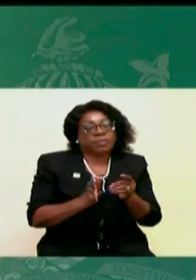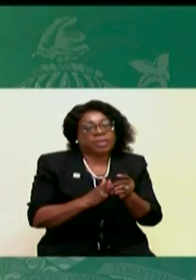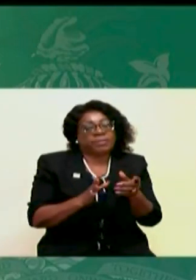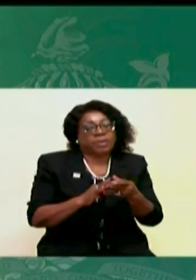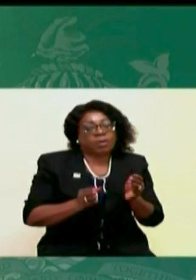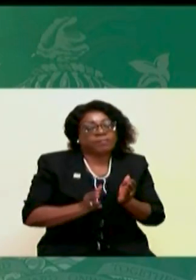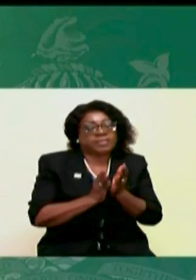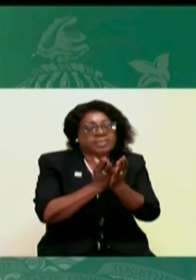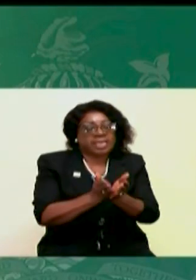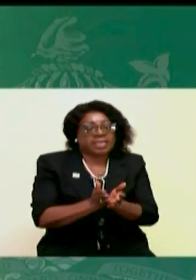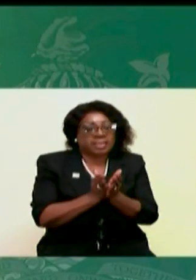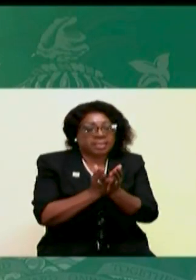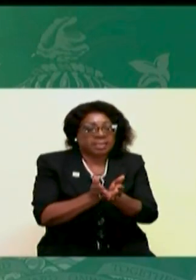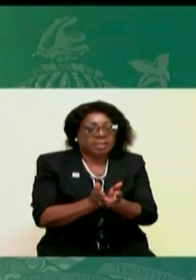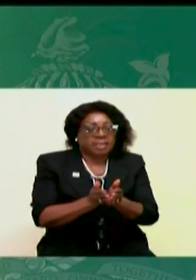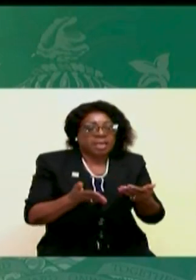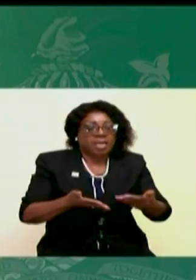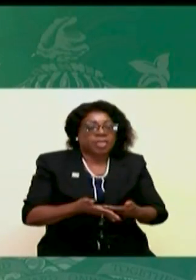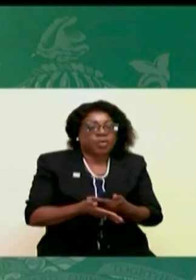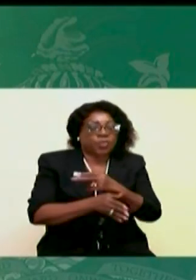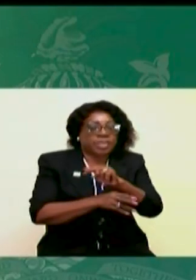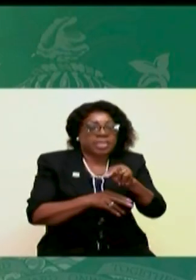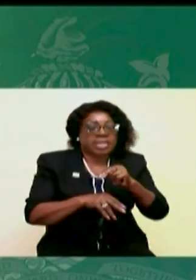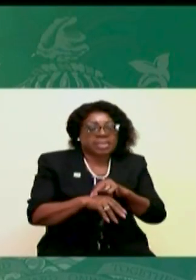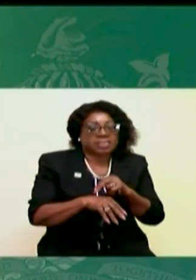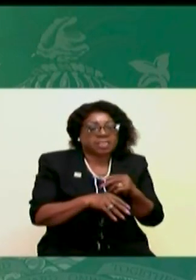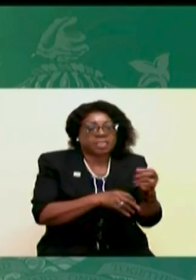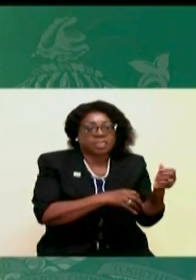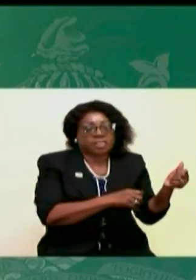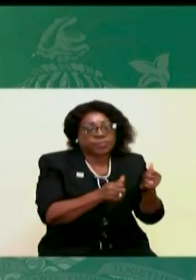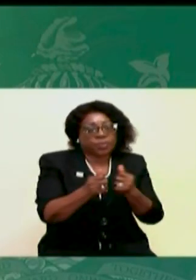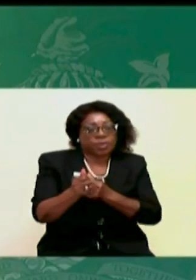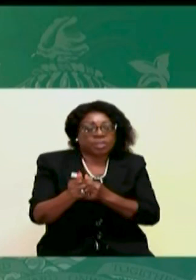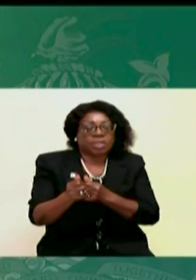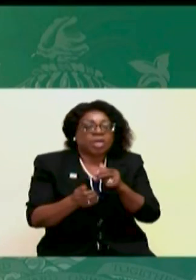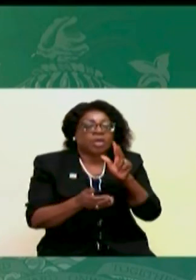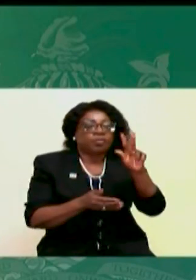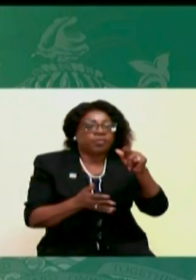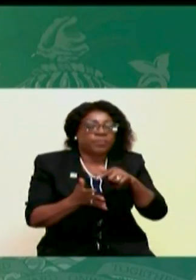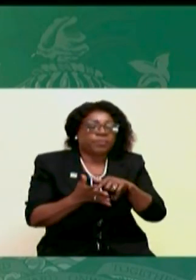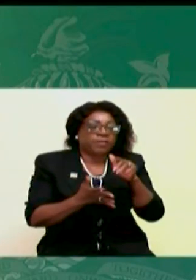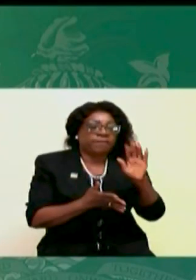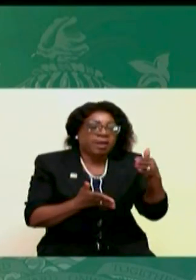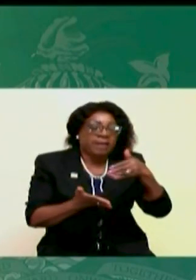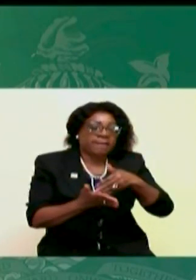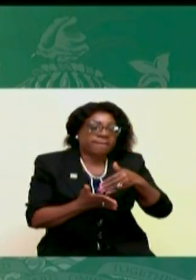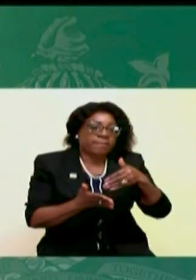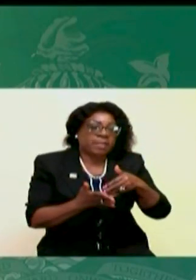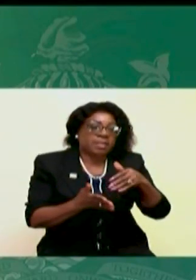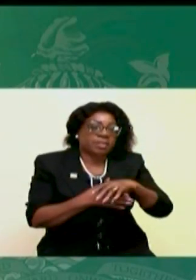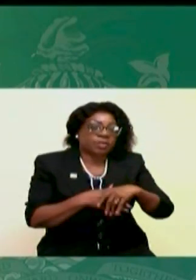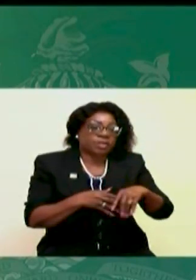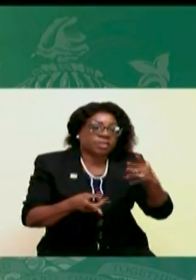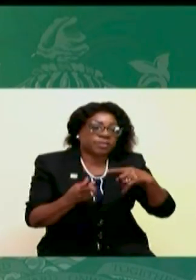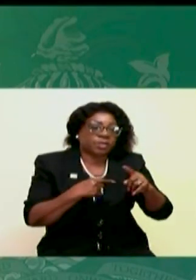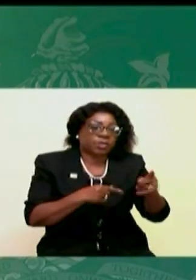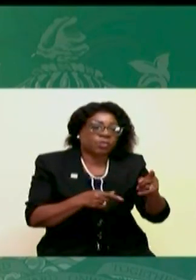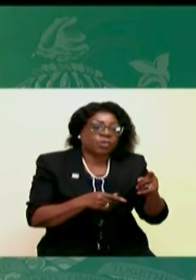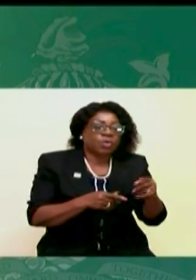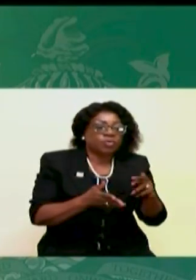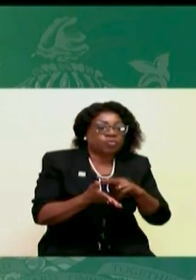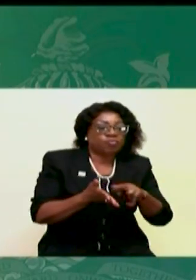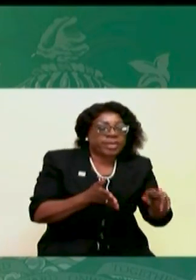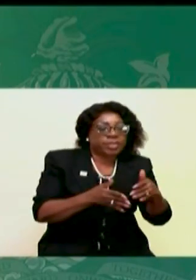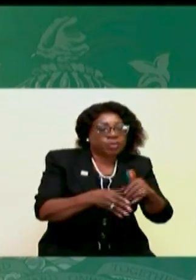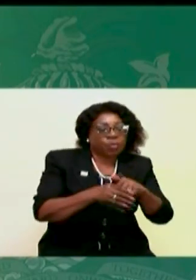sailing, our new national sport. $3.5 million, Madam Speaker, will go toward the rent-to-own